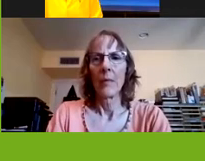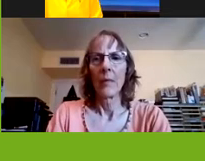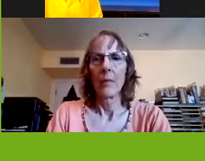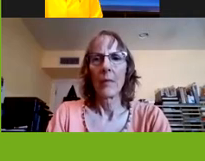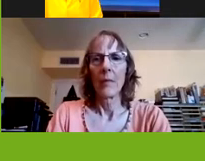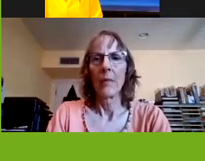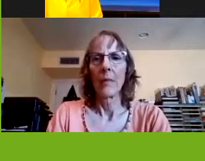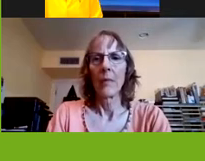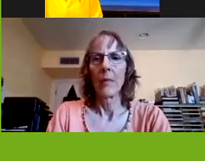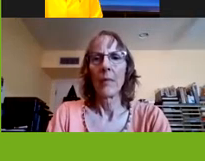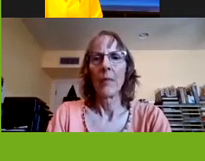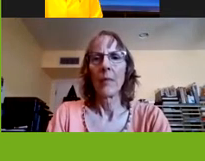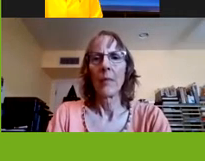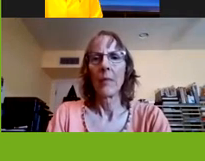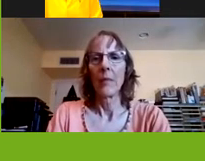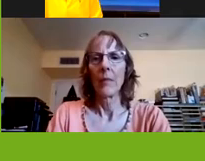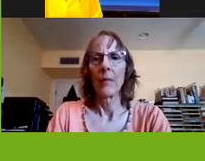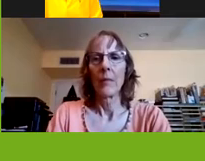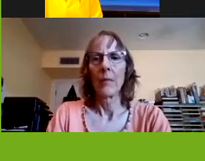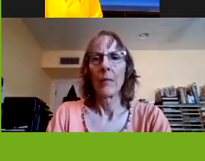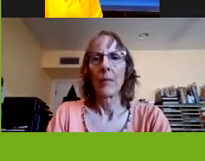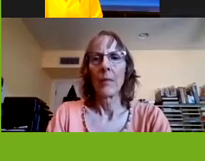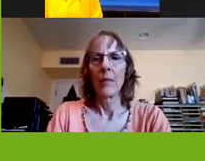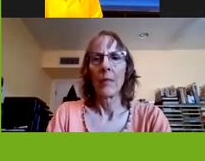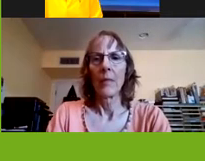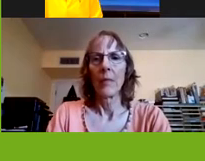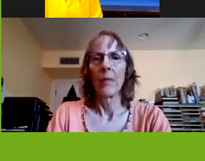other, or there may be differing opinions or ideas, and that's okay.